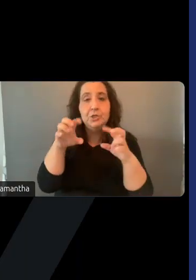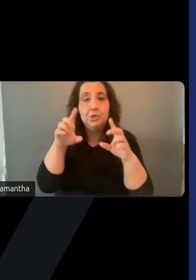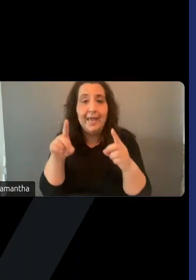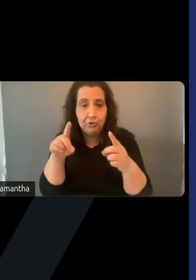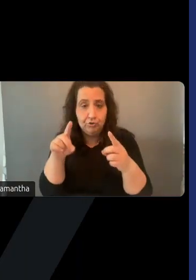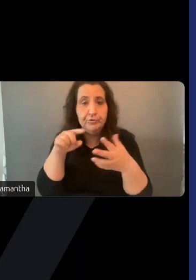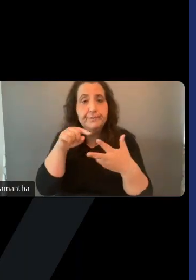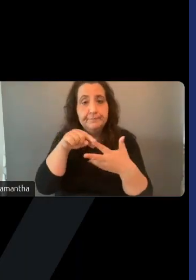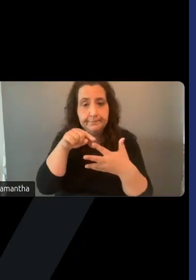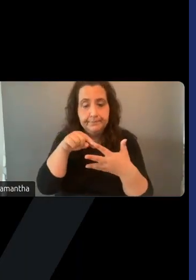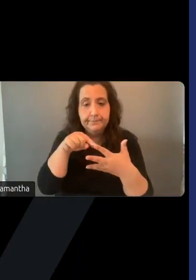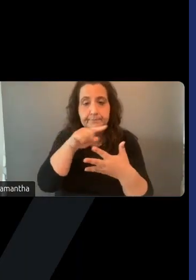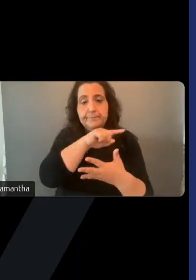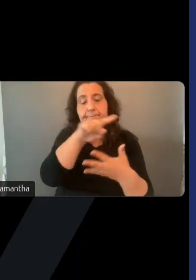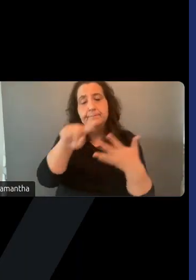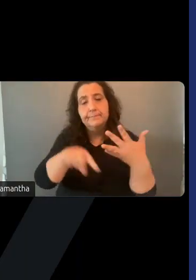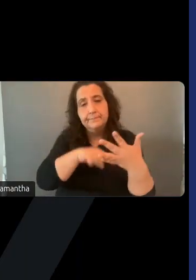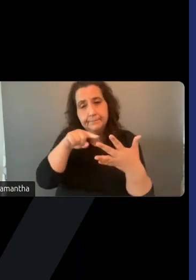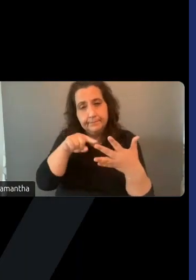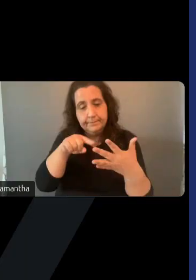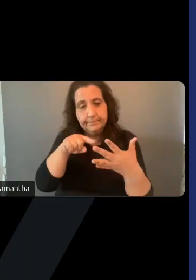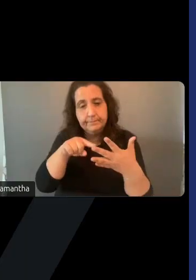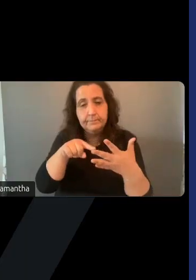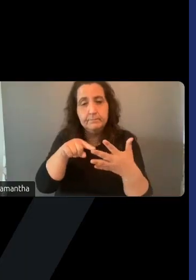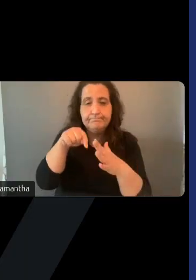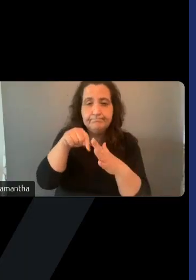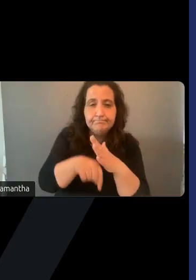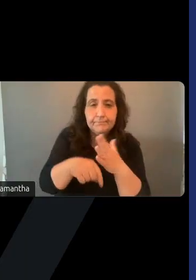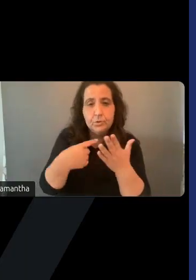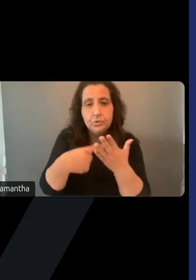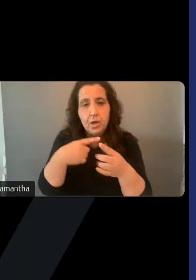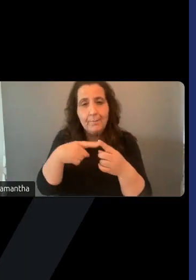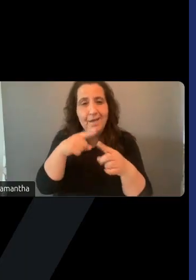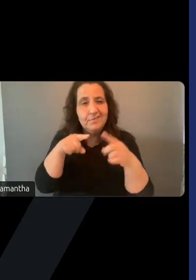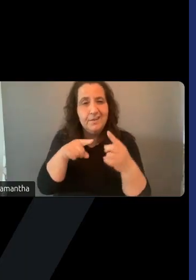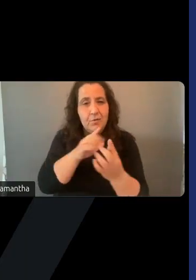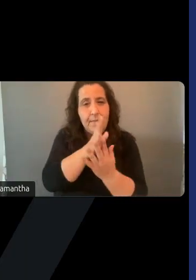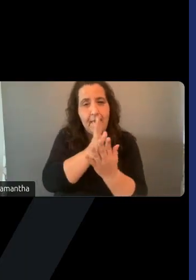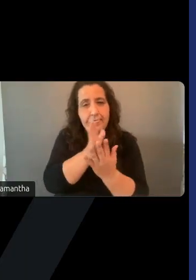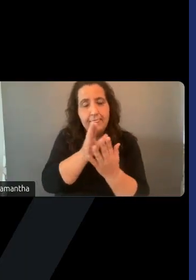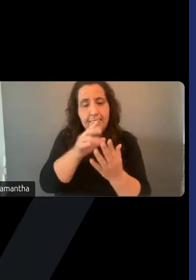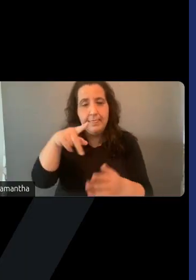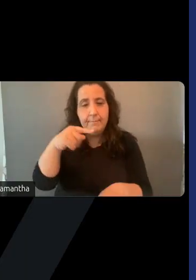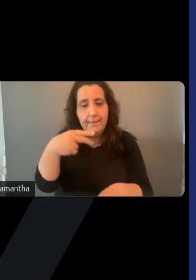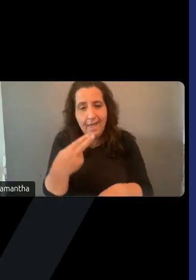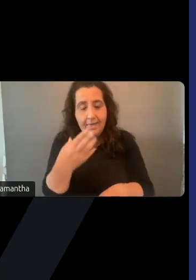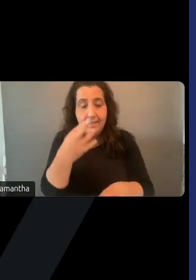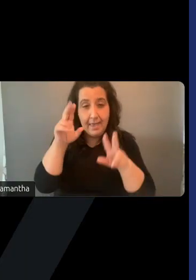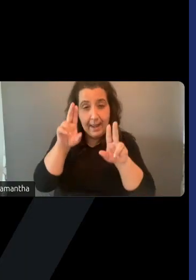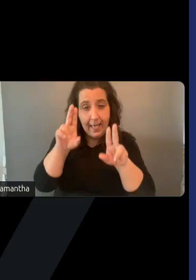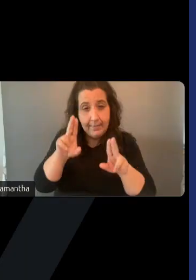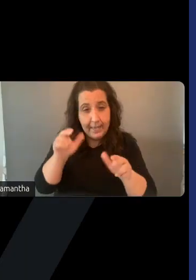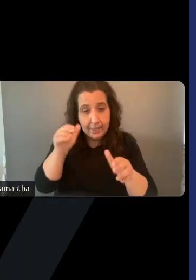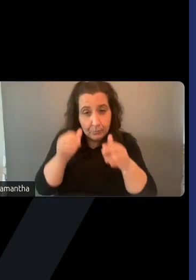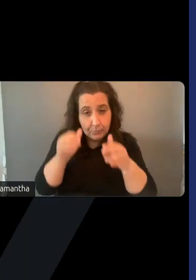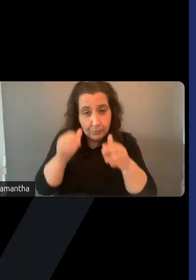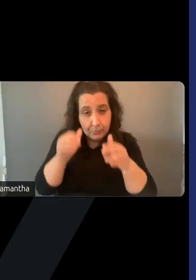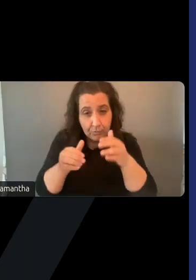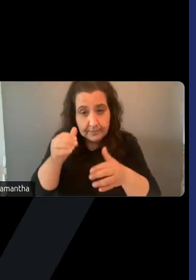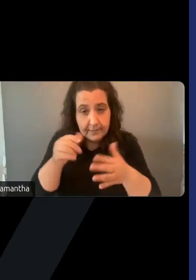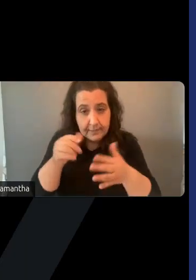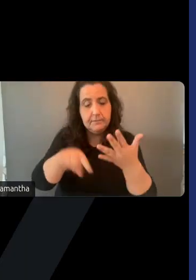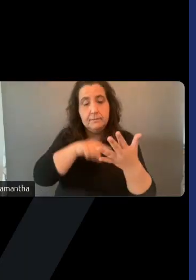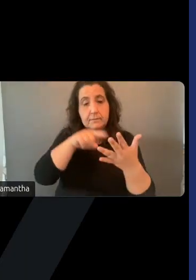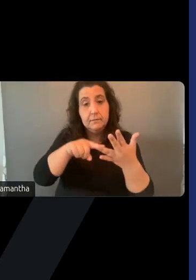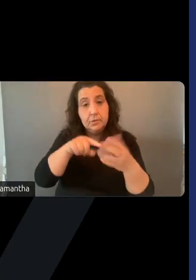landscape. We'll then dive into pathways and the application process and the job search